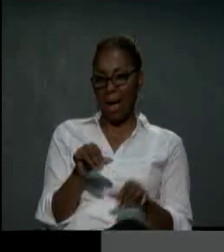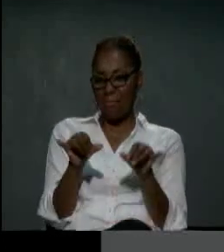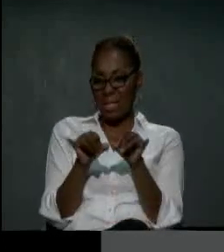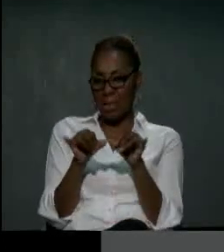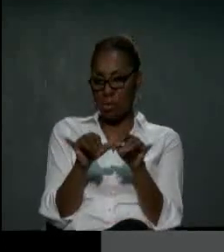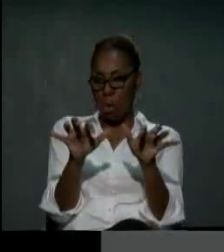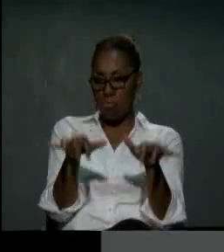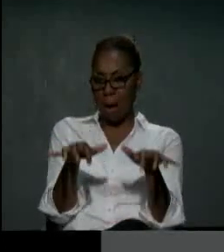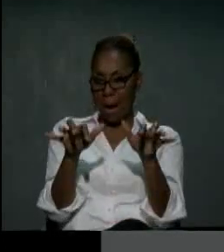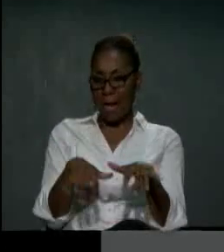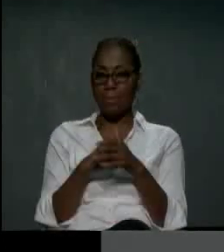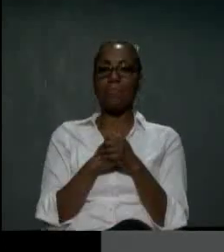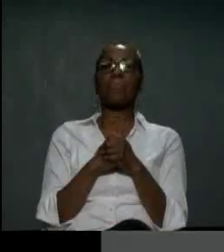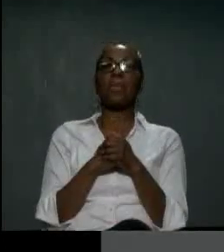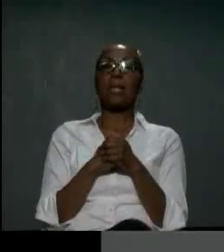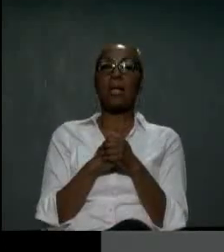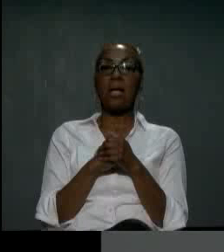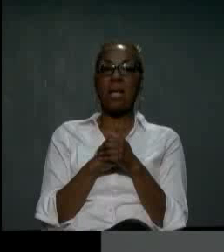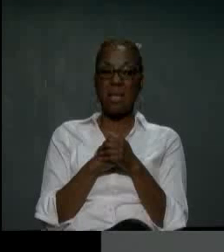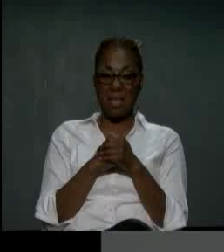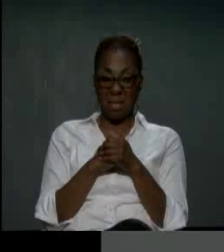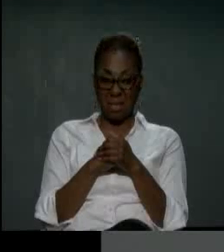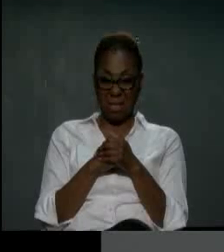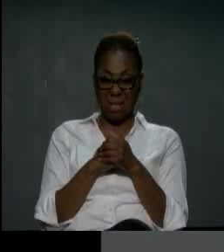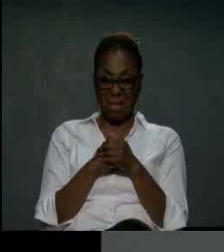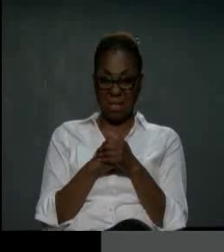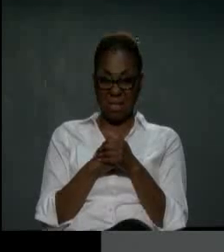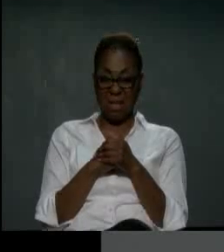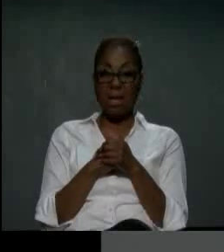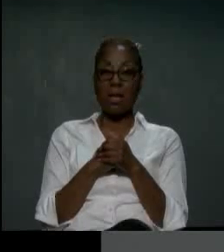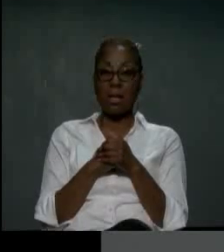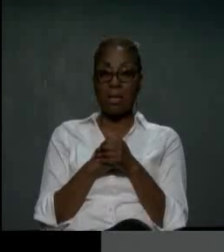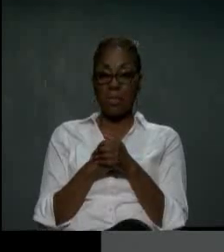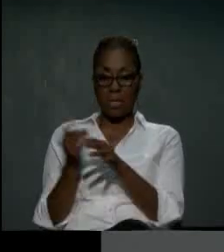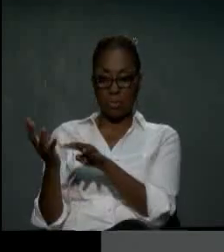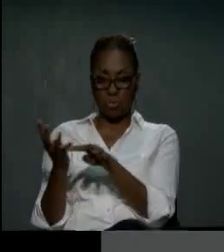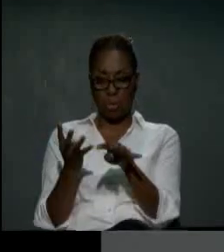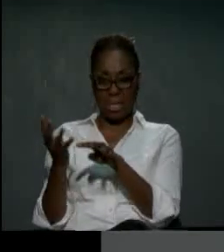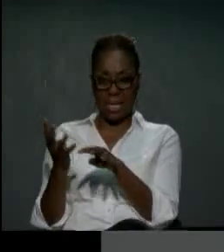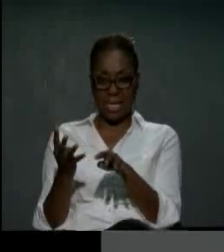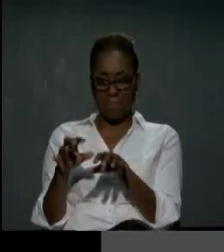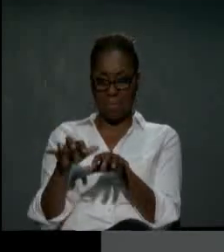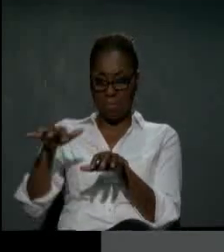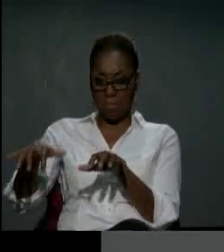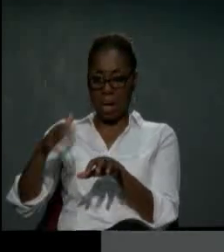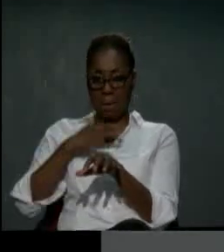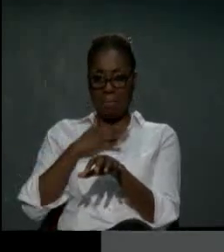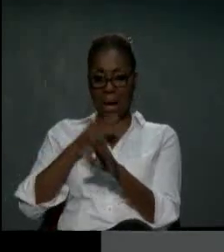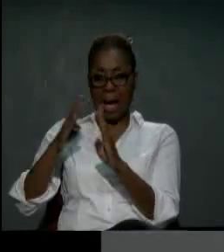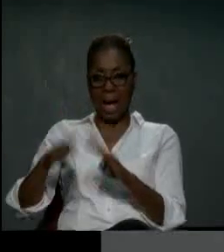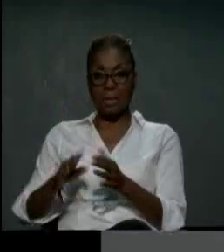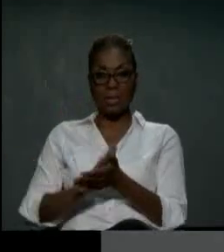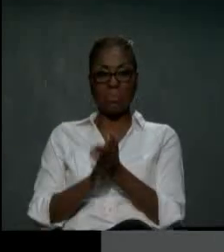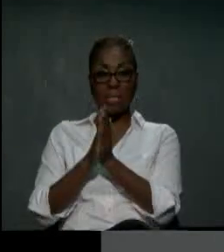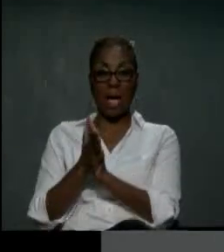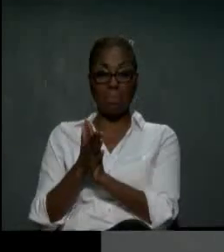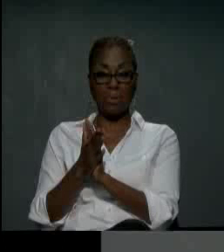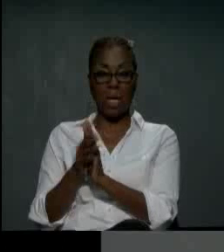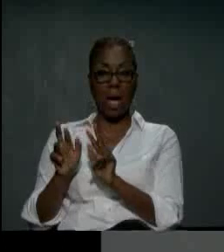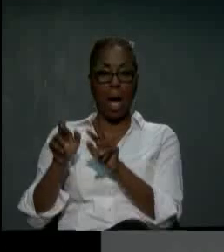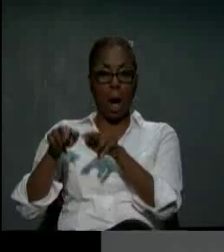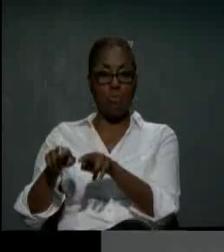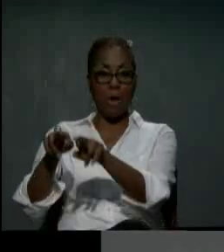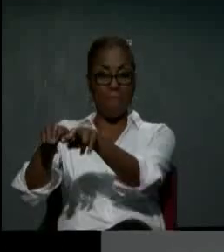rain. The stream that goes beside my house becomes a river. It's